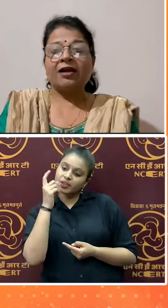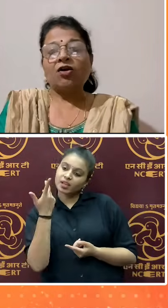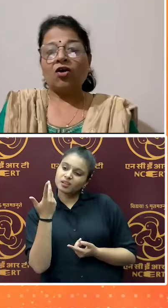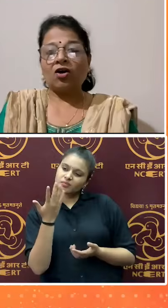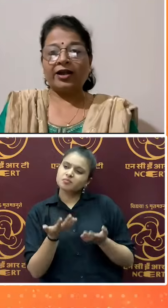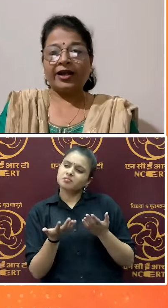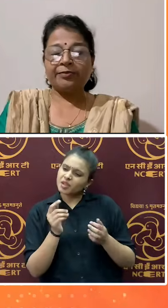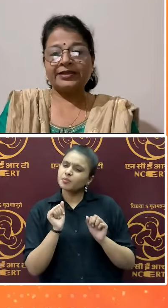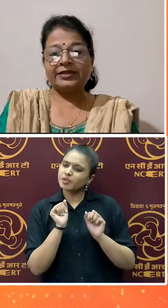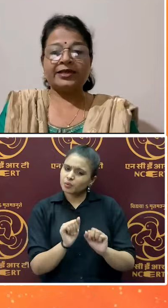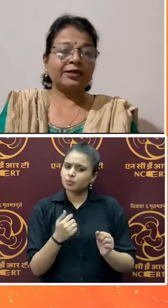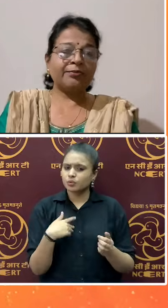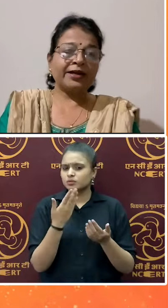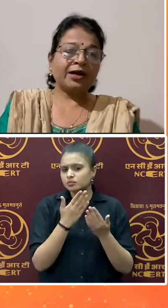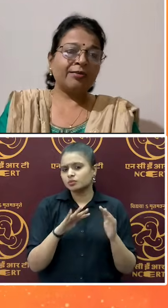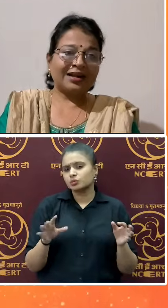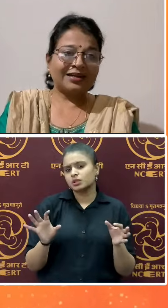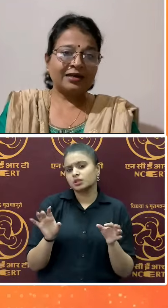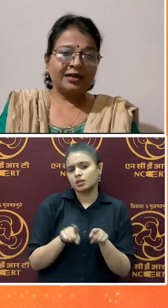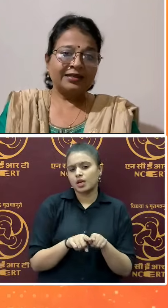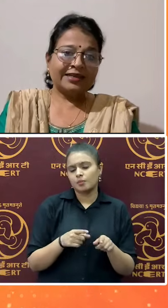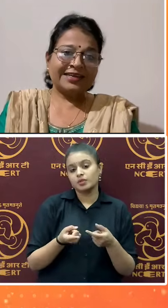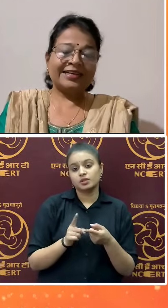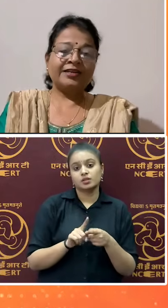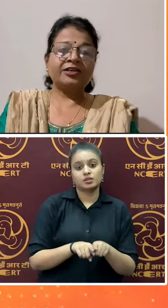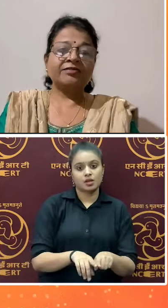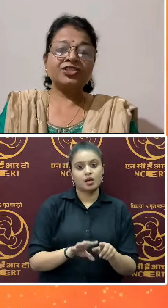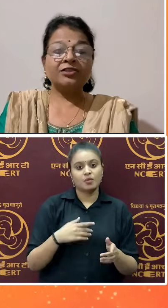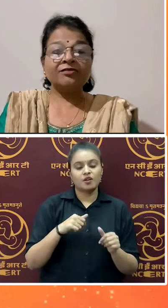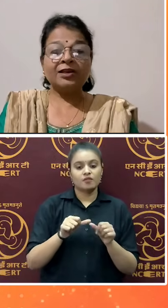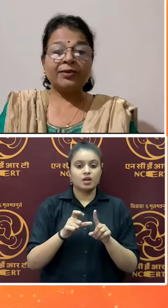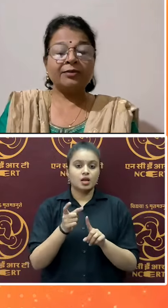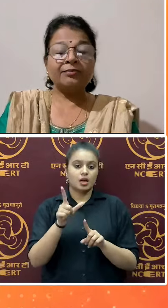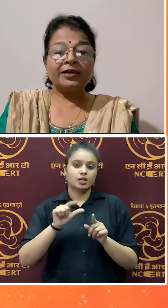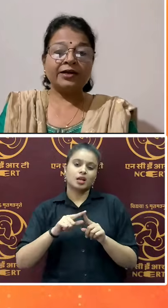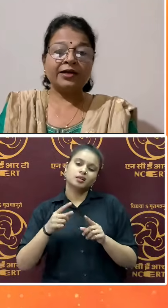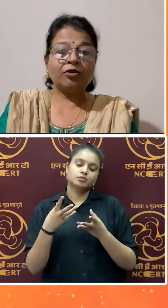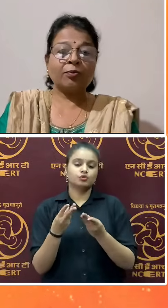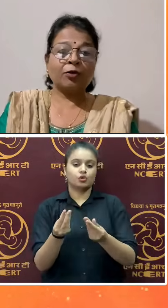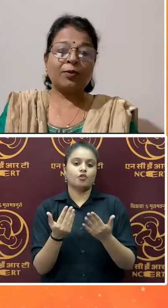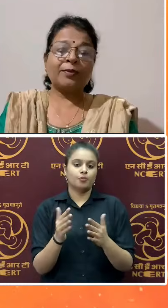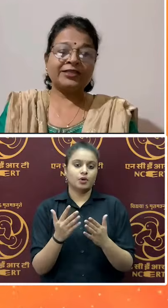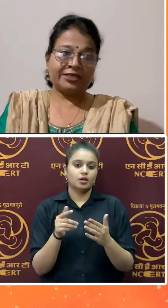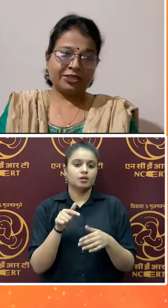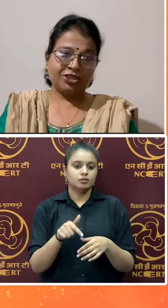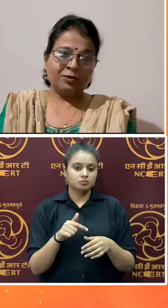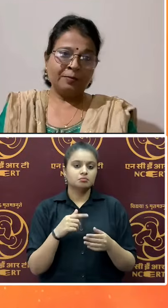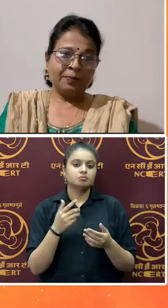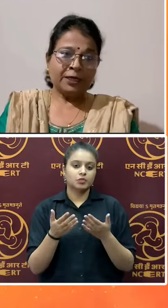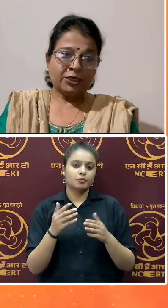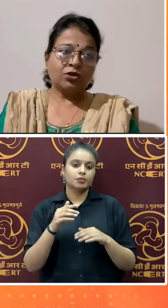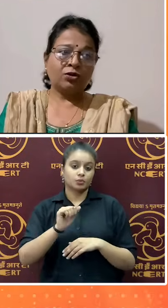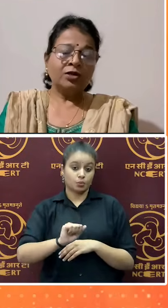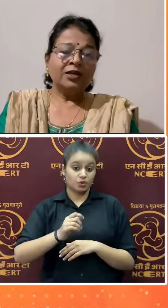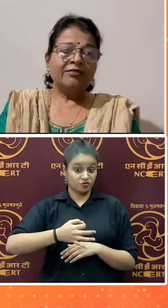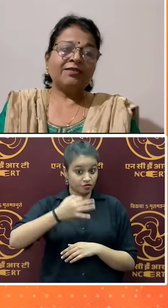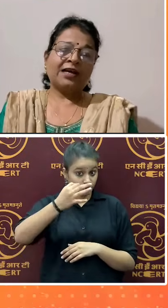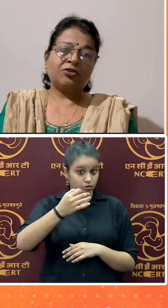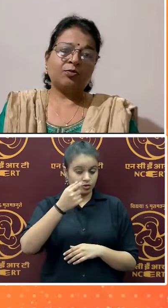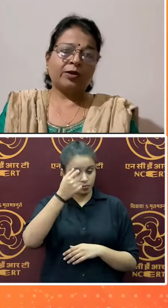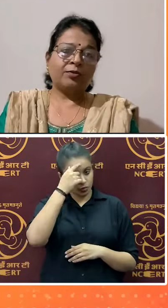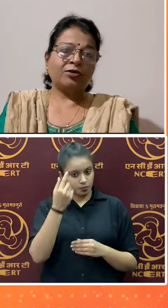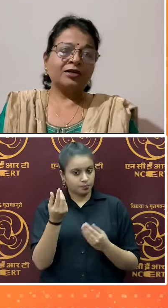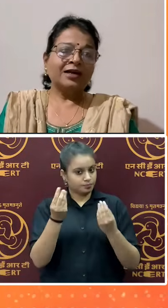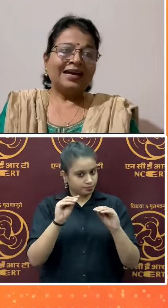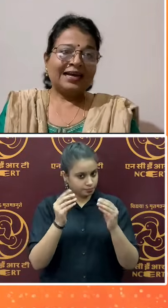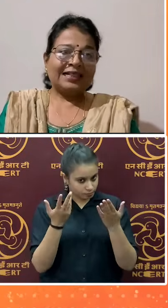be all right by the time they become adult. Then again, intervention will become a more problematic issue. So we will have